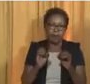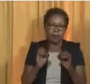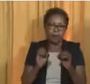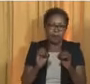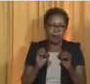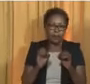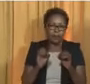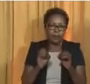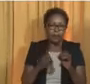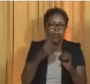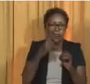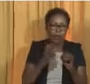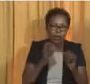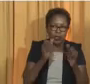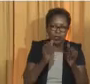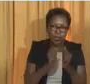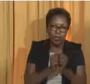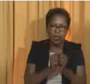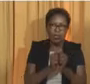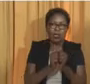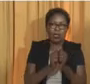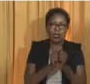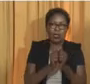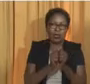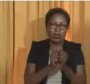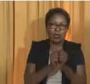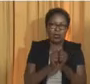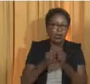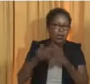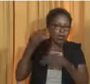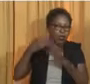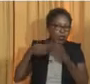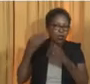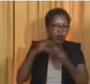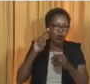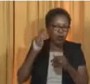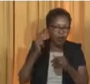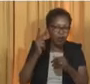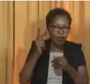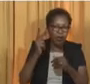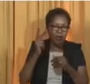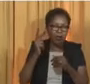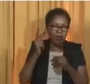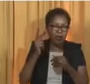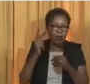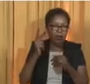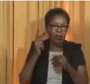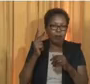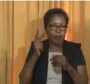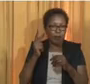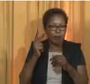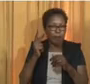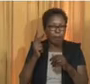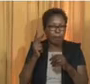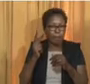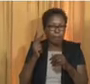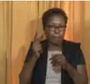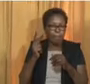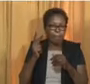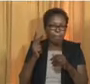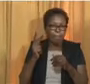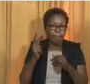The 2010 history of Kenya is replete with precedents of application of foreign laws and